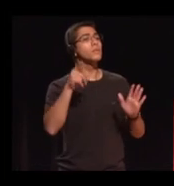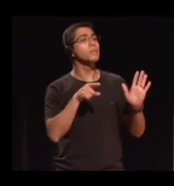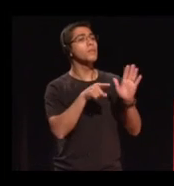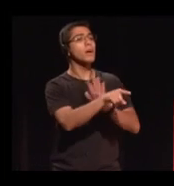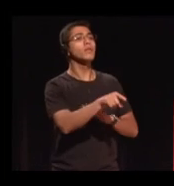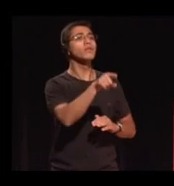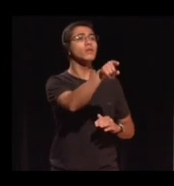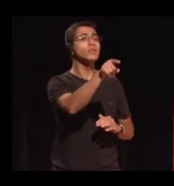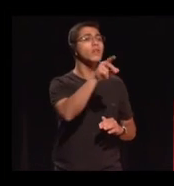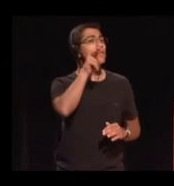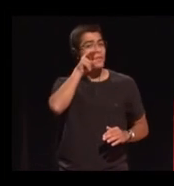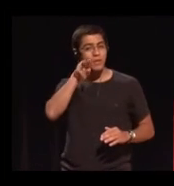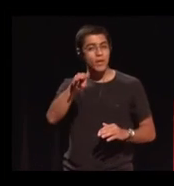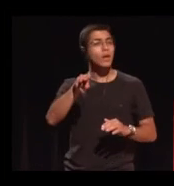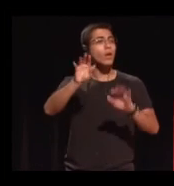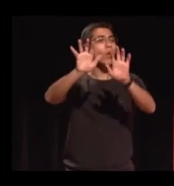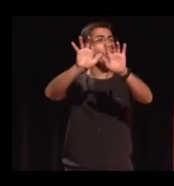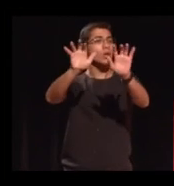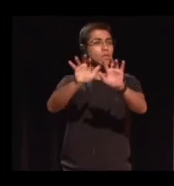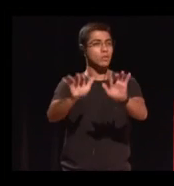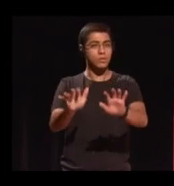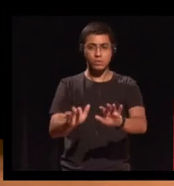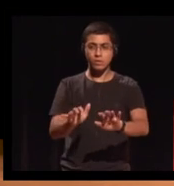you to test it.